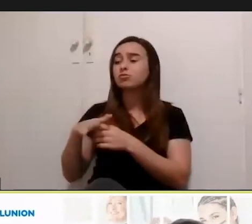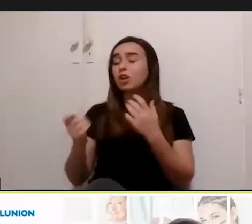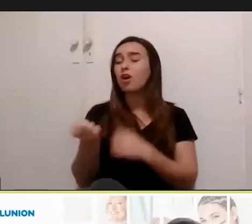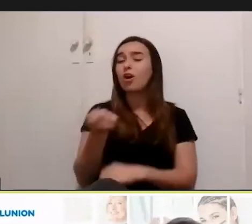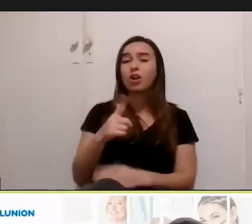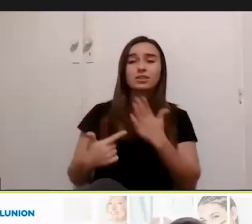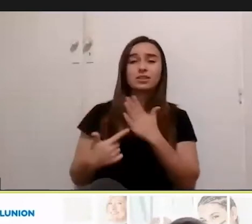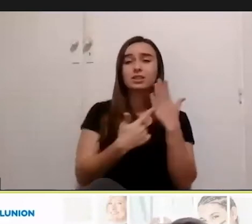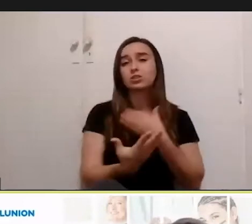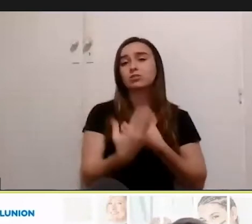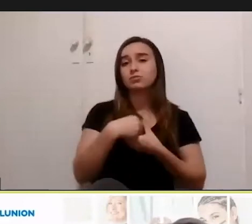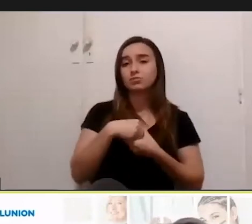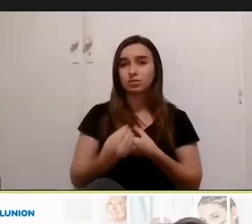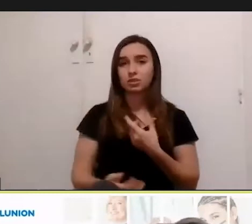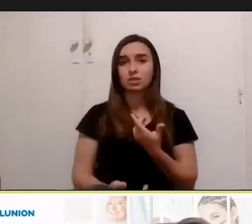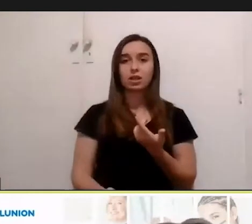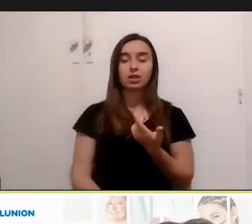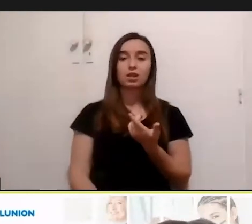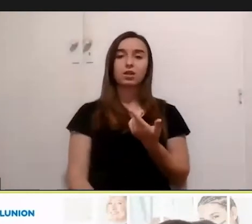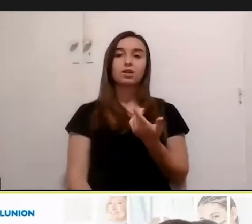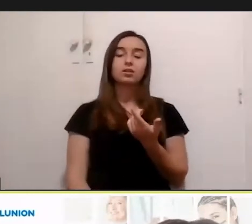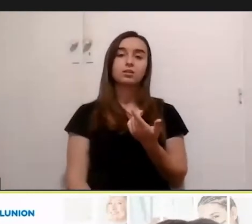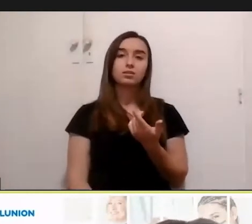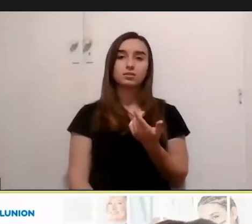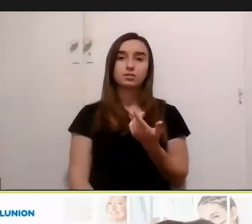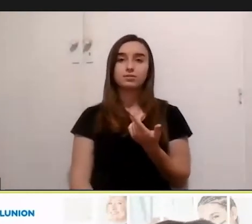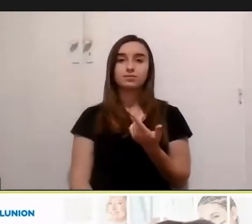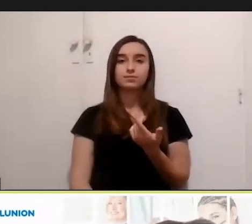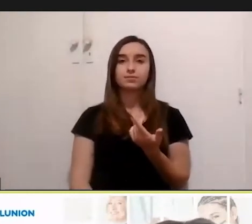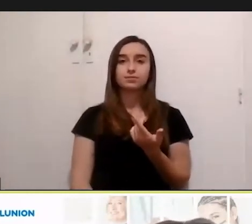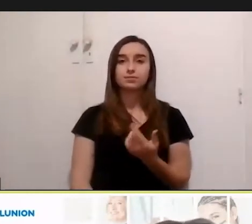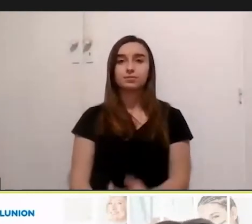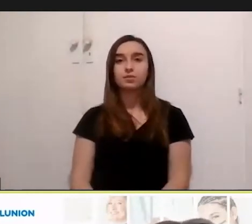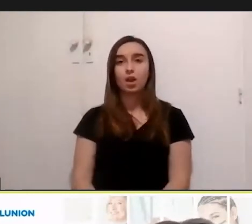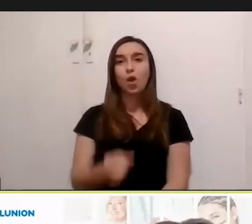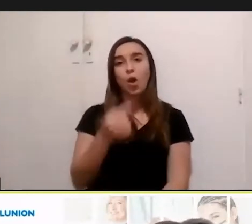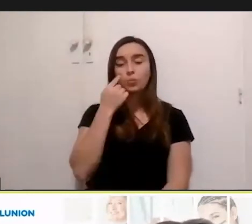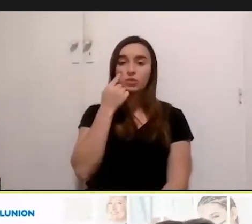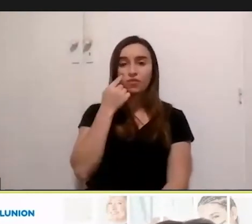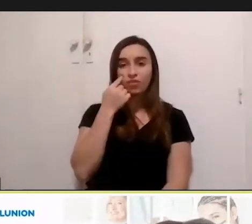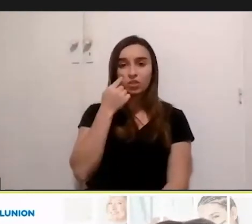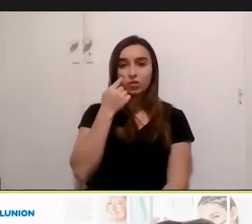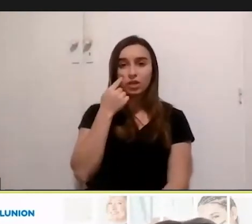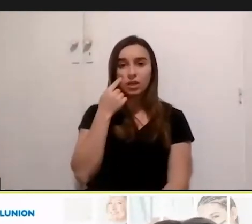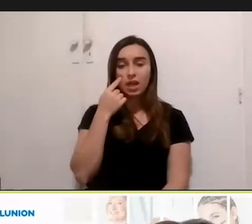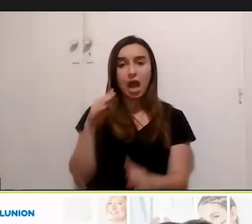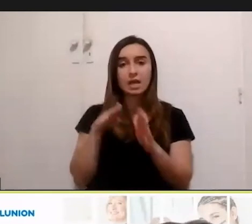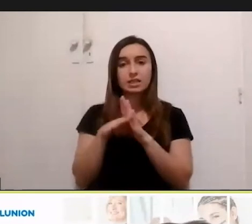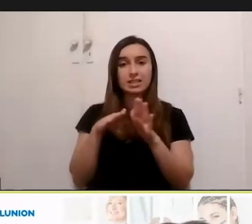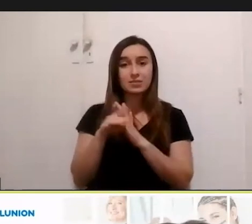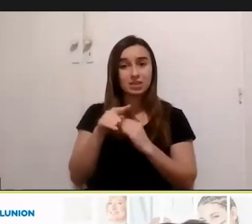The DISCAPnet Accessibility Observatory has a really important role.